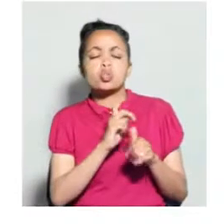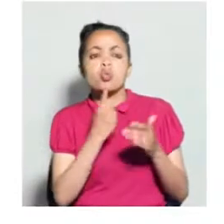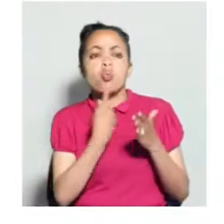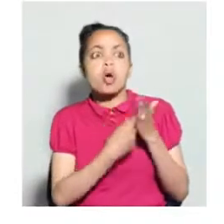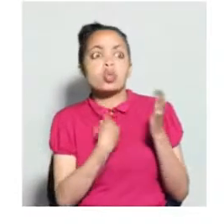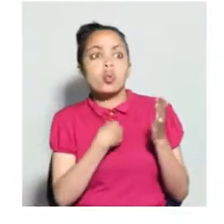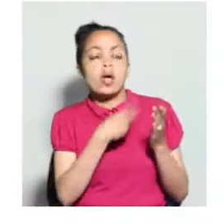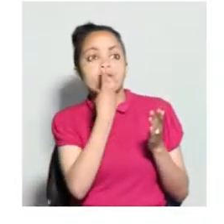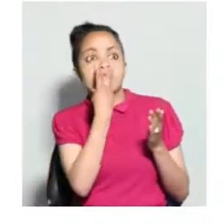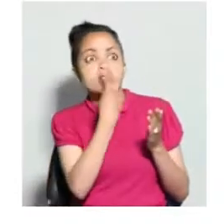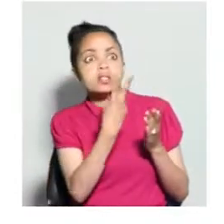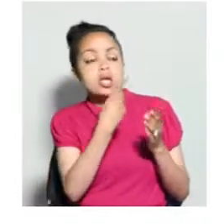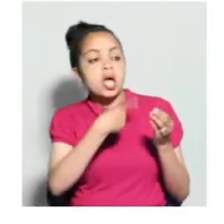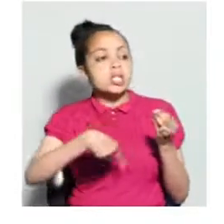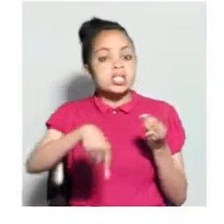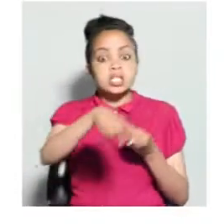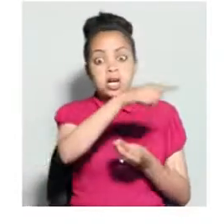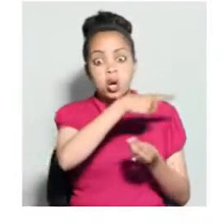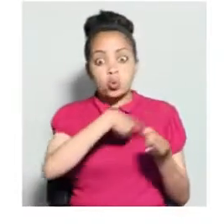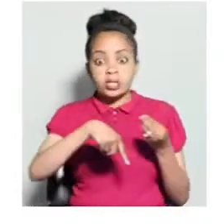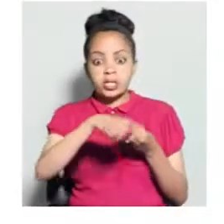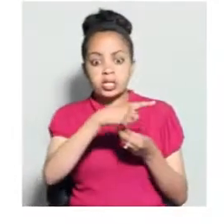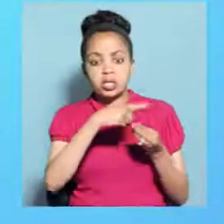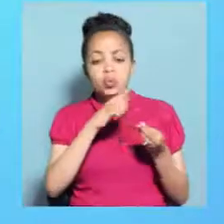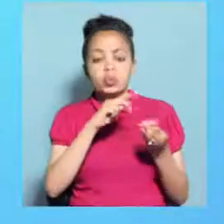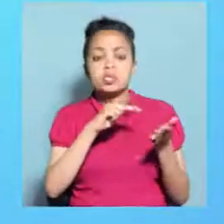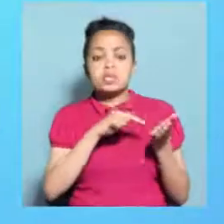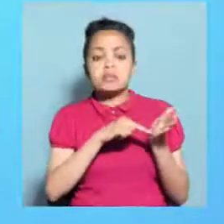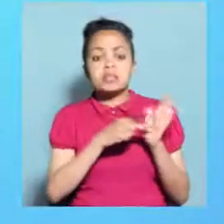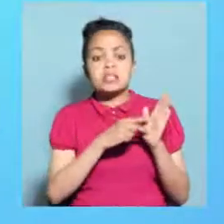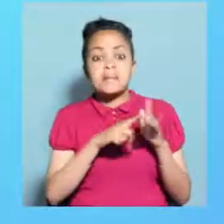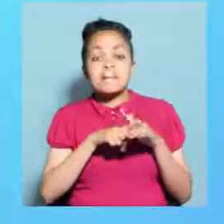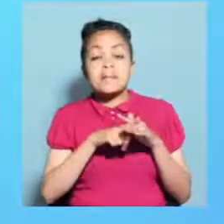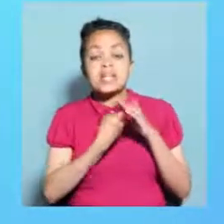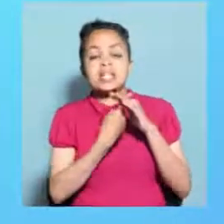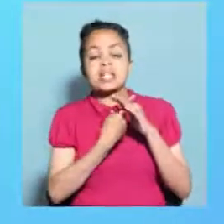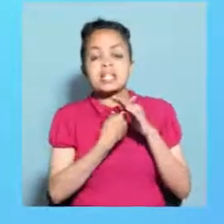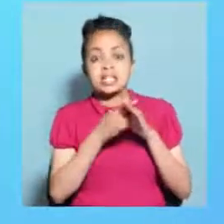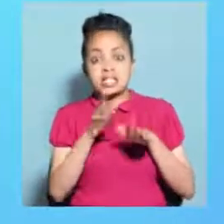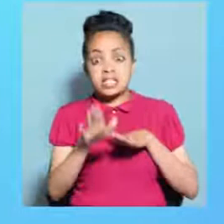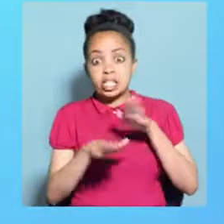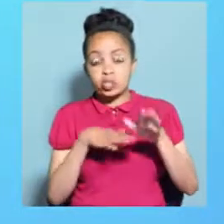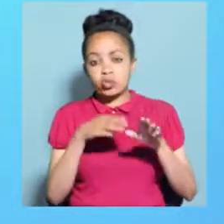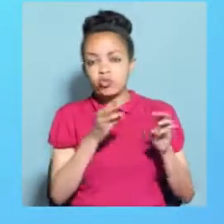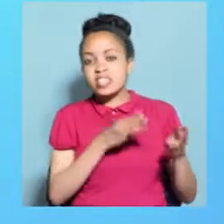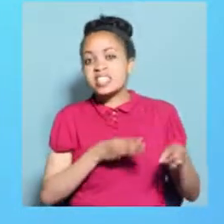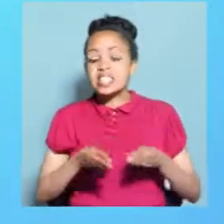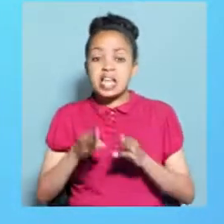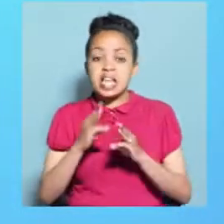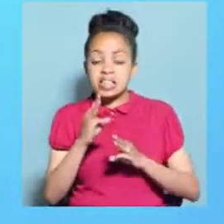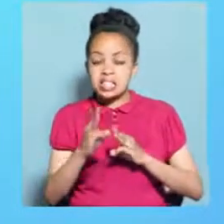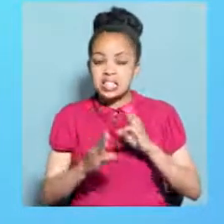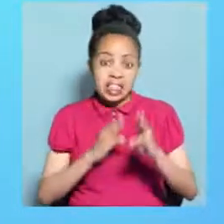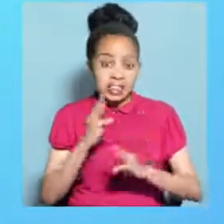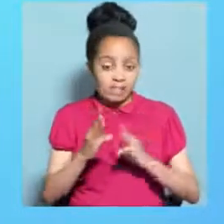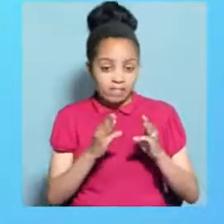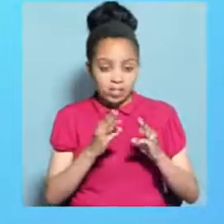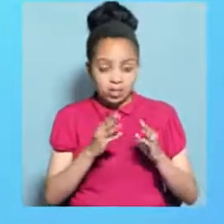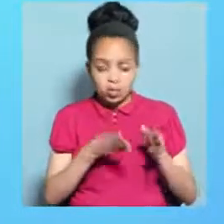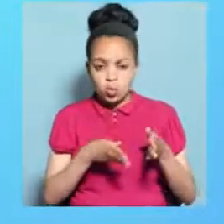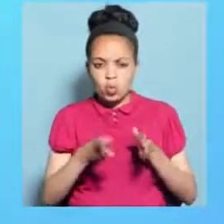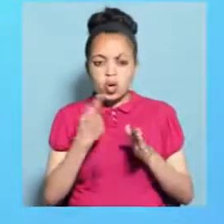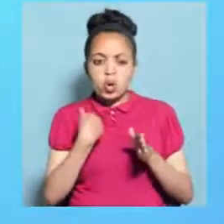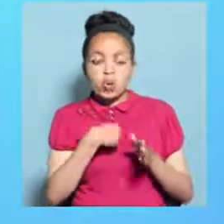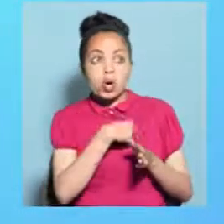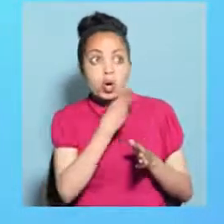can observe from our surrounding, which is a beginning step of scientific method. So,